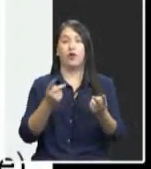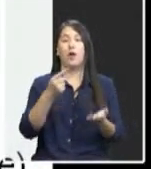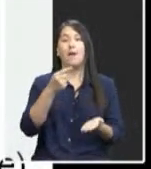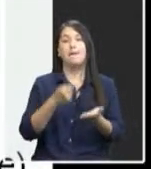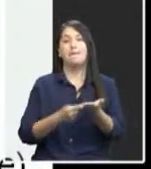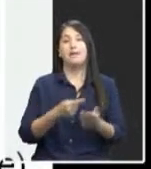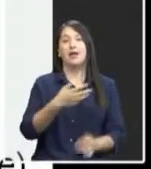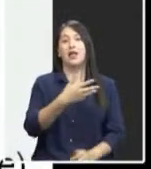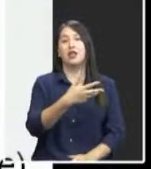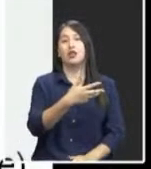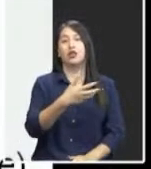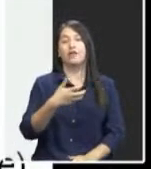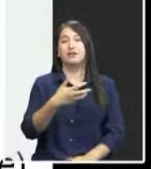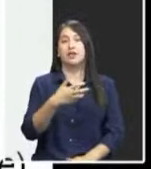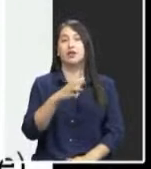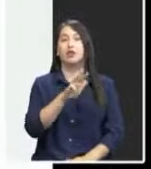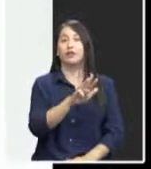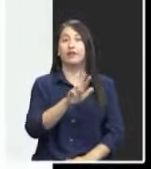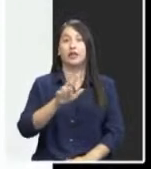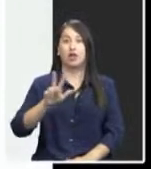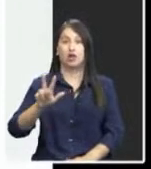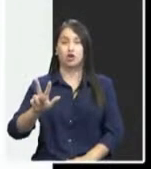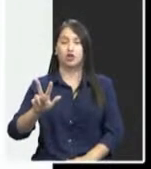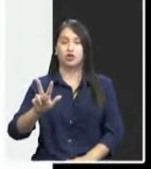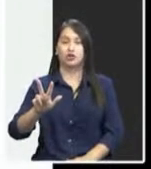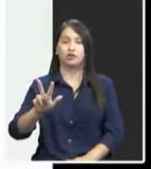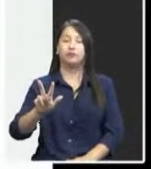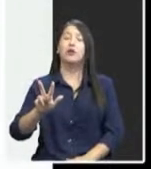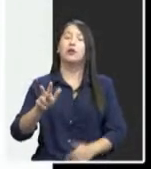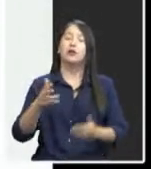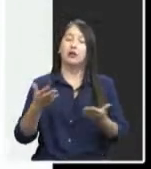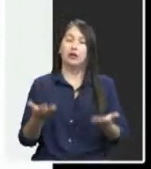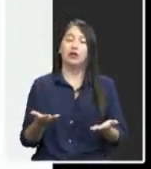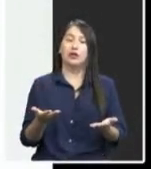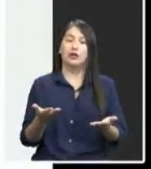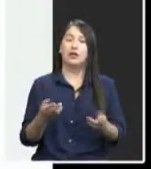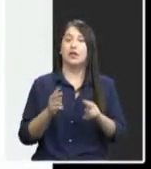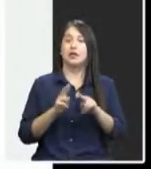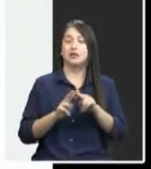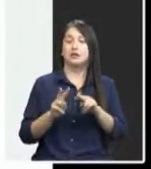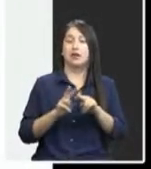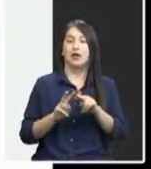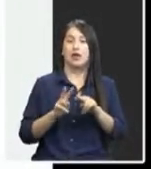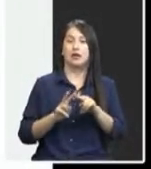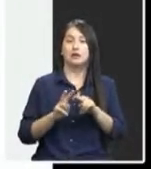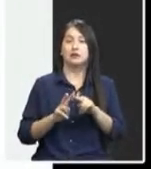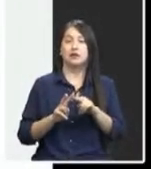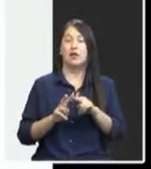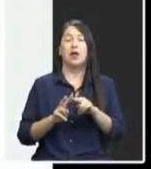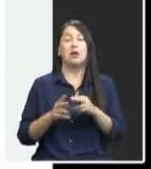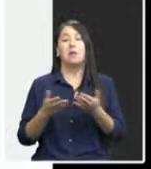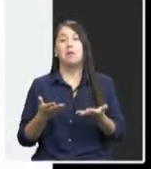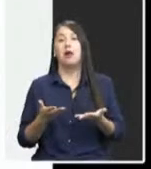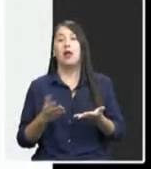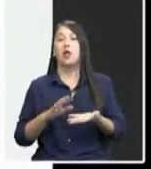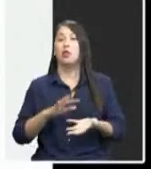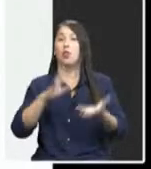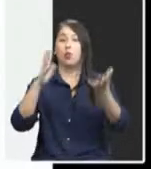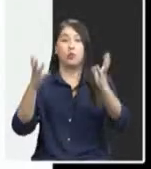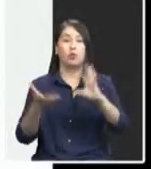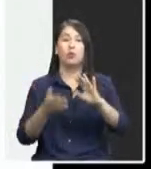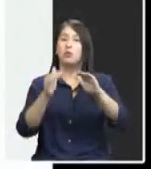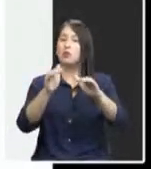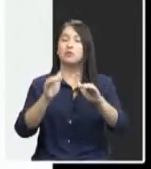day throughout the world. Now, if we go to global warming, we know that